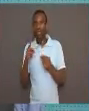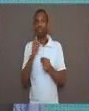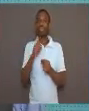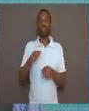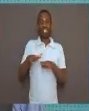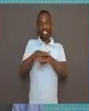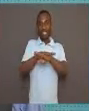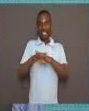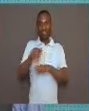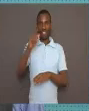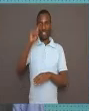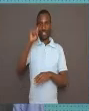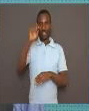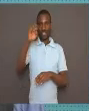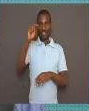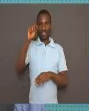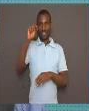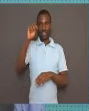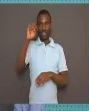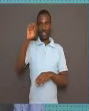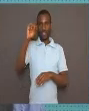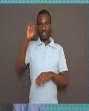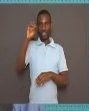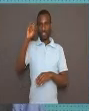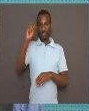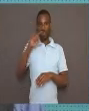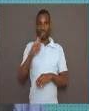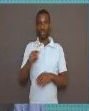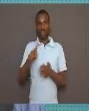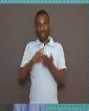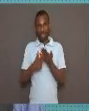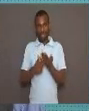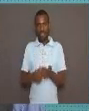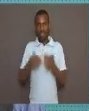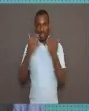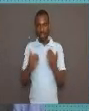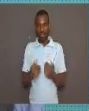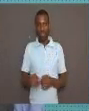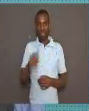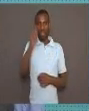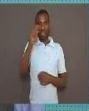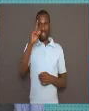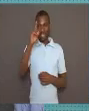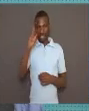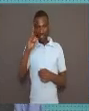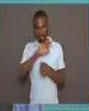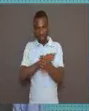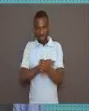You can have a lot of fun experimenting with the principles of